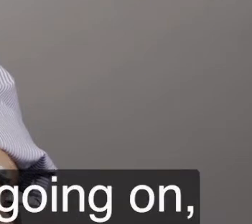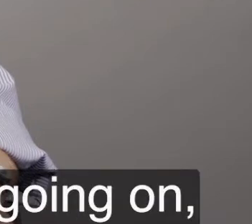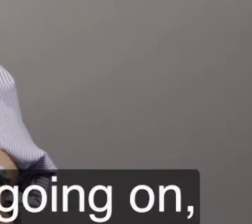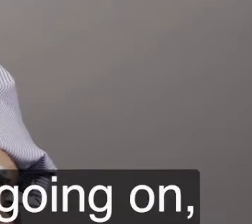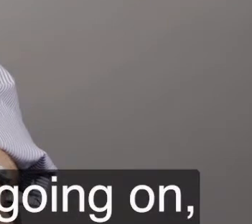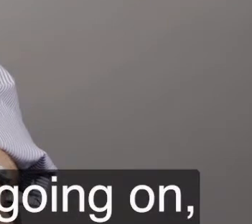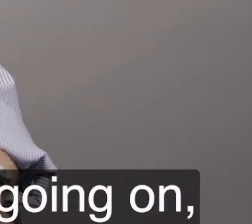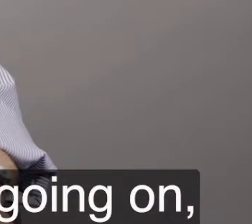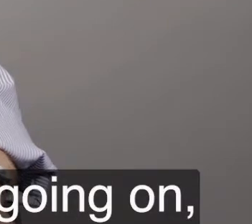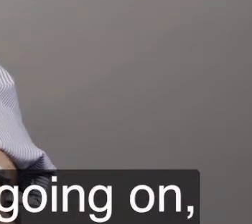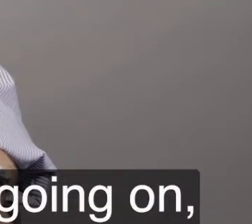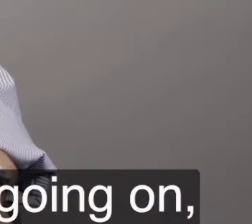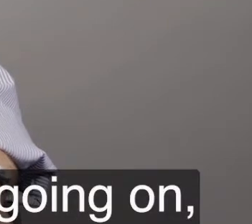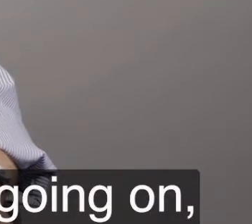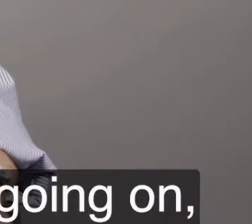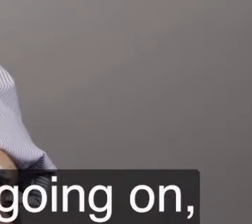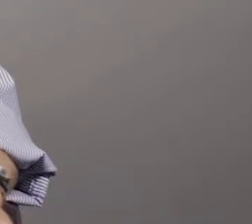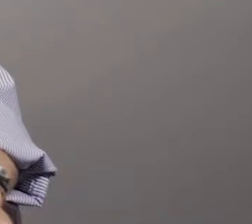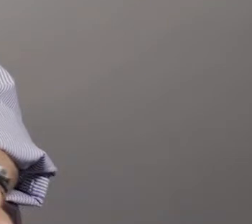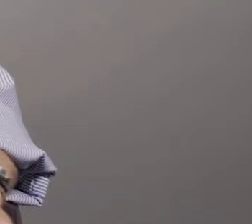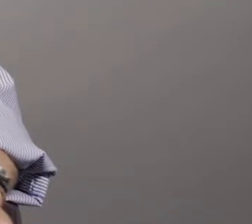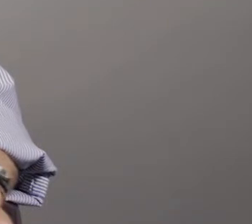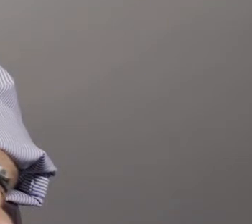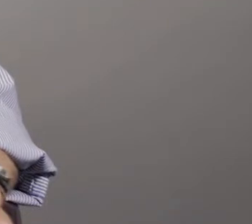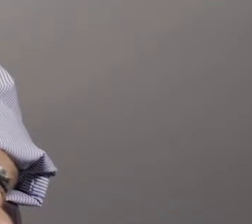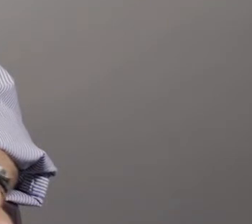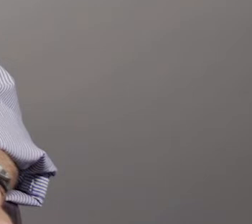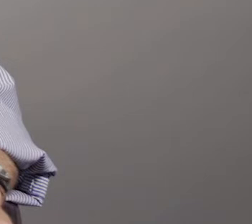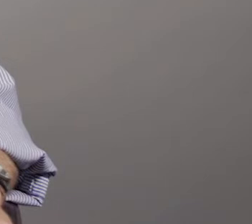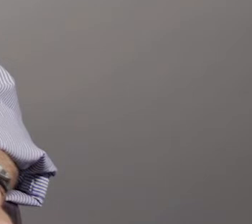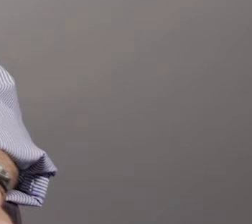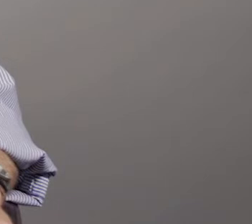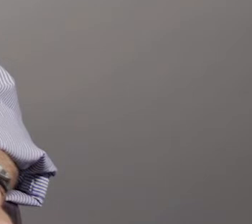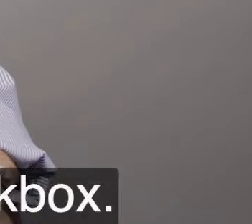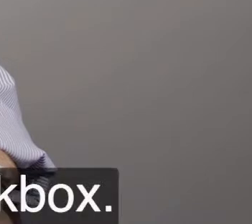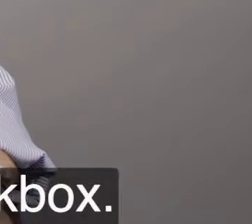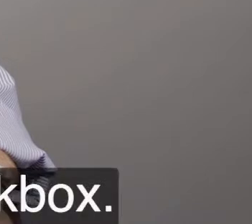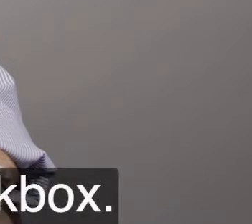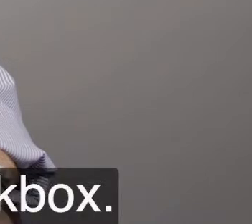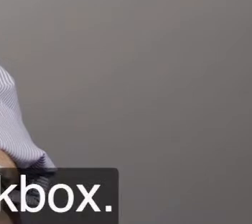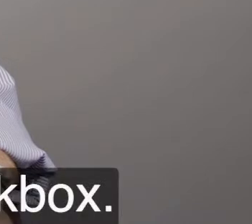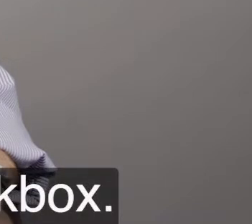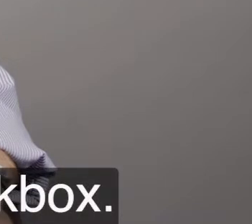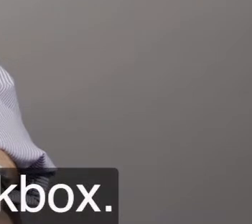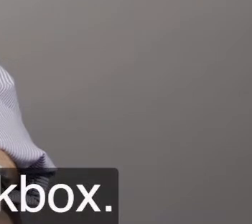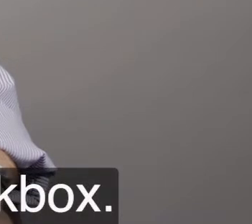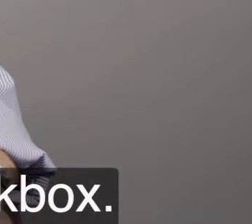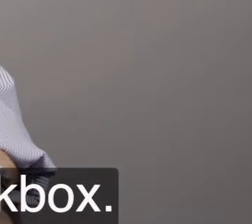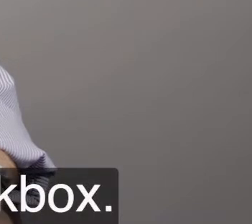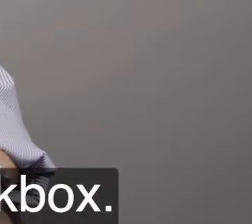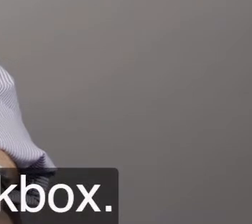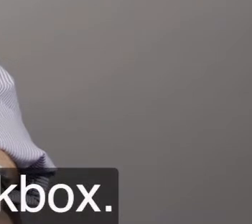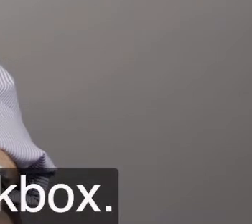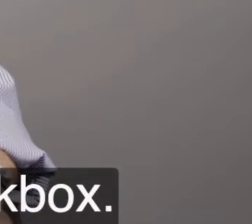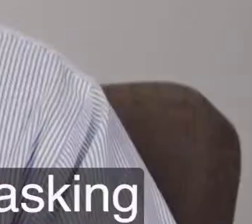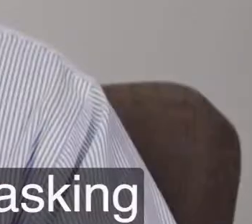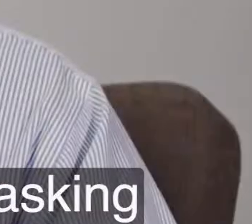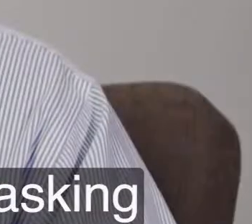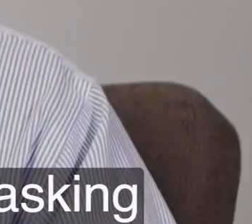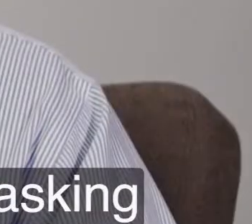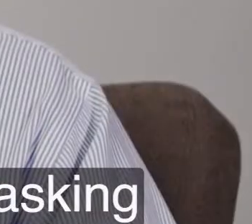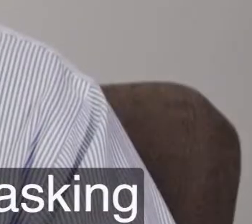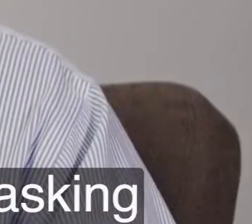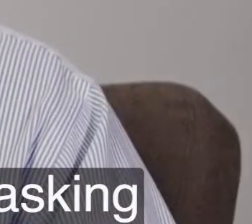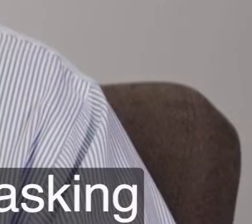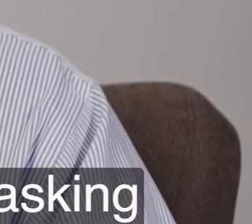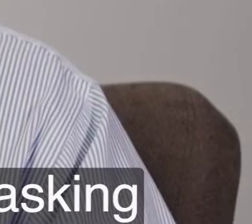didn't even understand really what was going on. I was just going to church going to church almost as like a checkbox. And